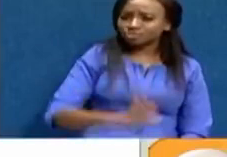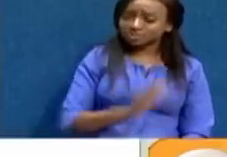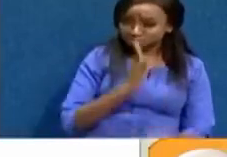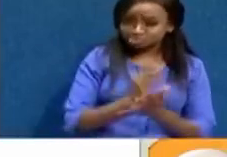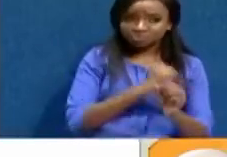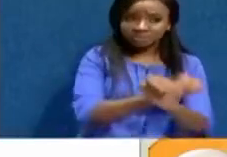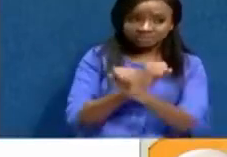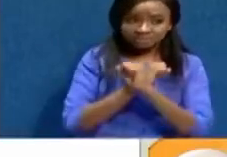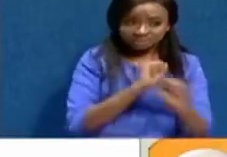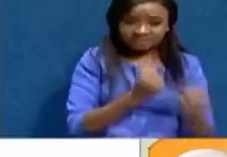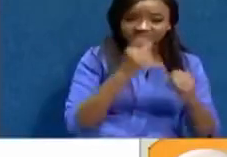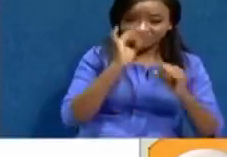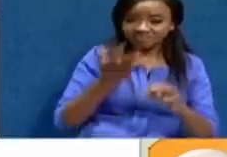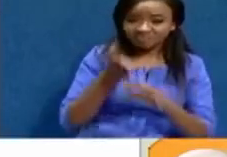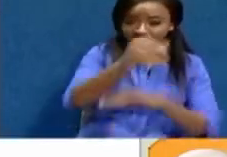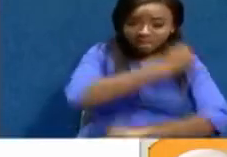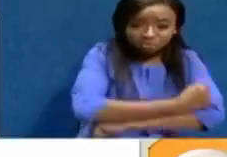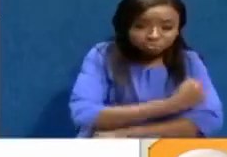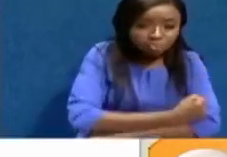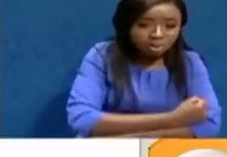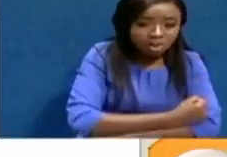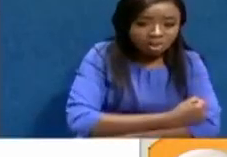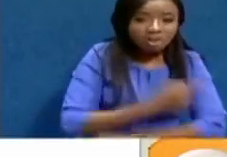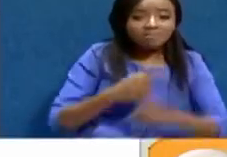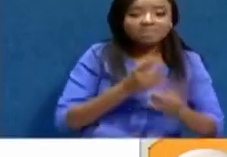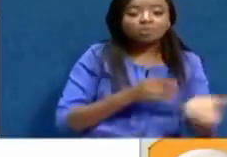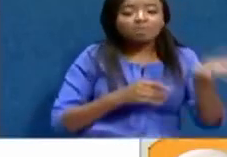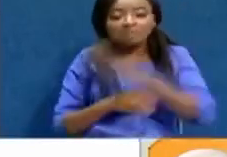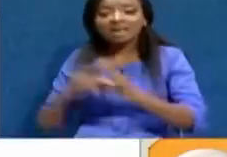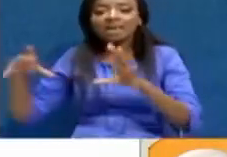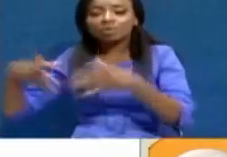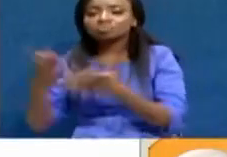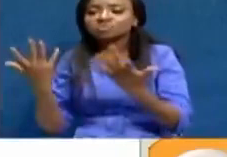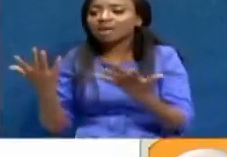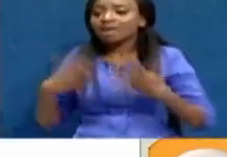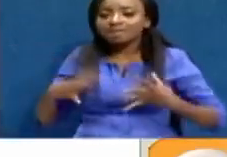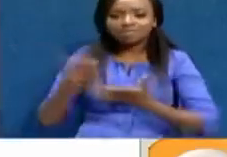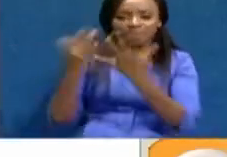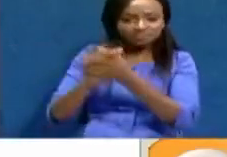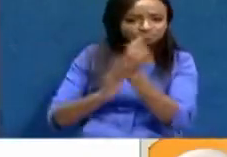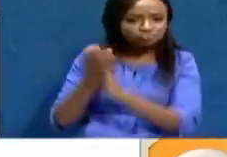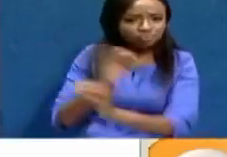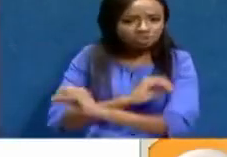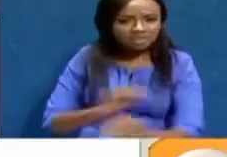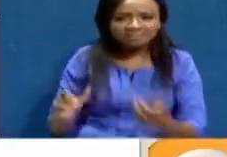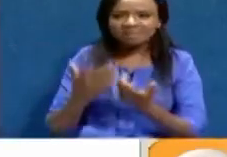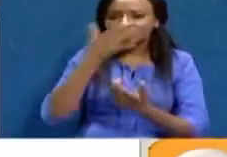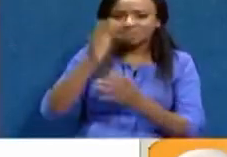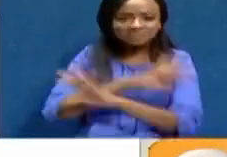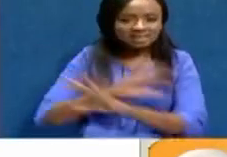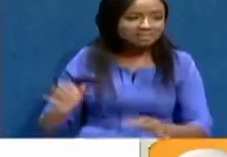any safer if she were to return to a community where no one wears a mask and hand washing is part of a distant